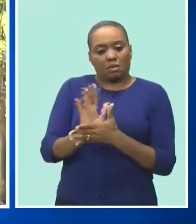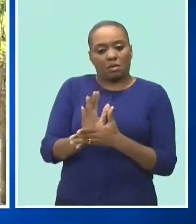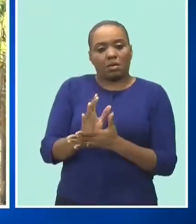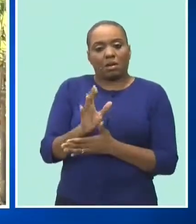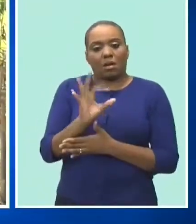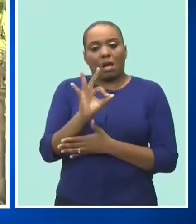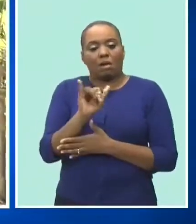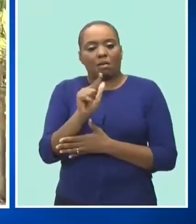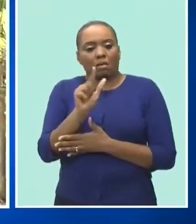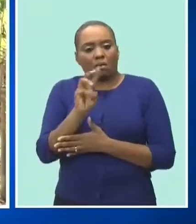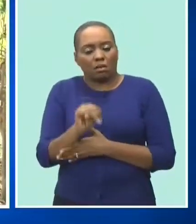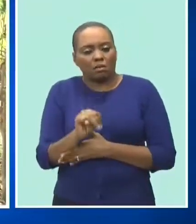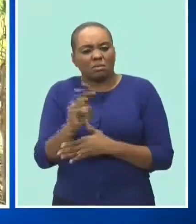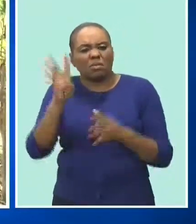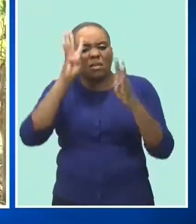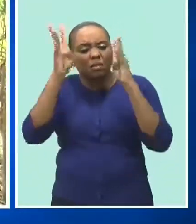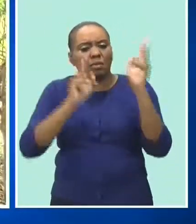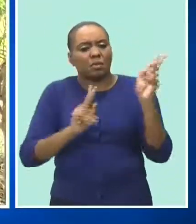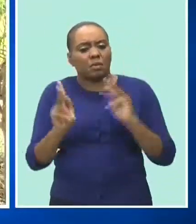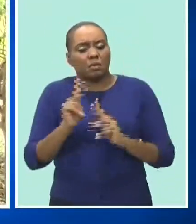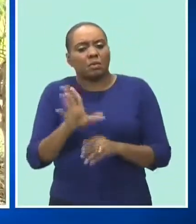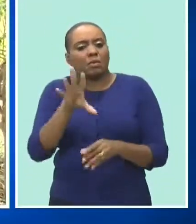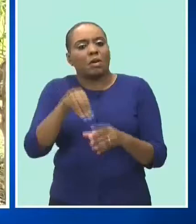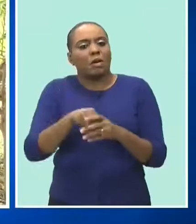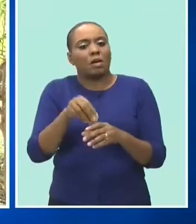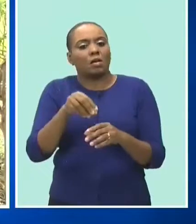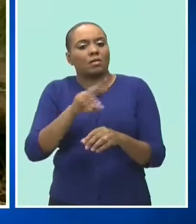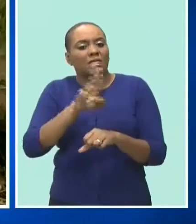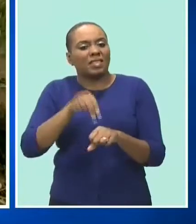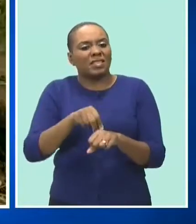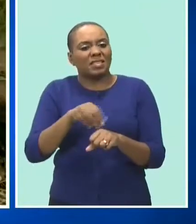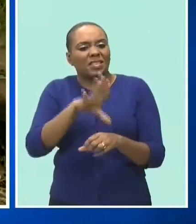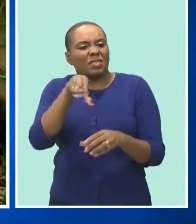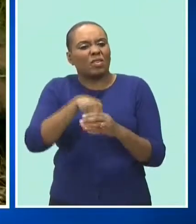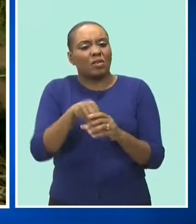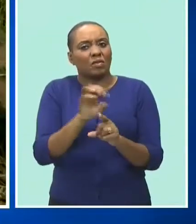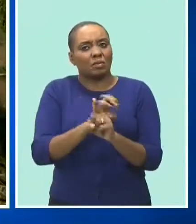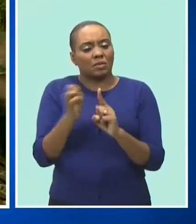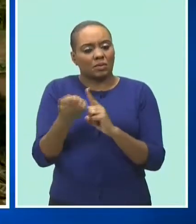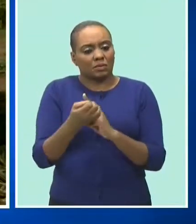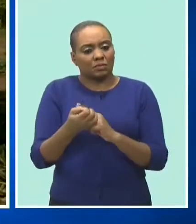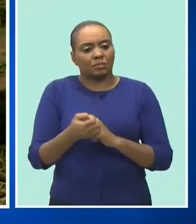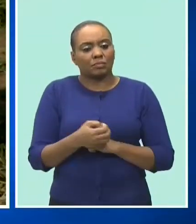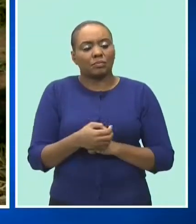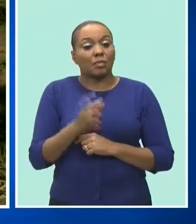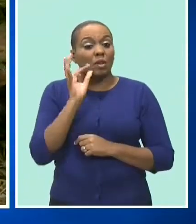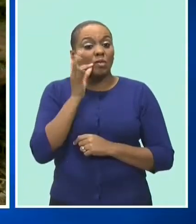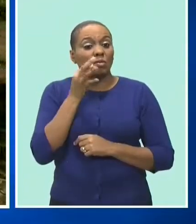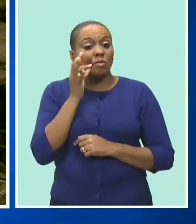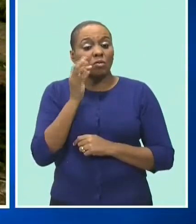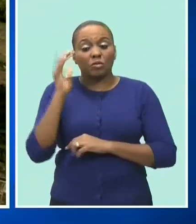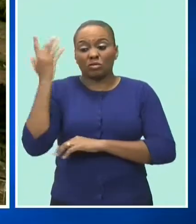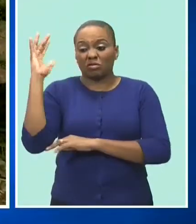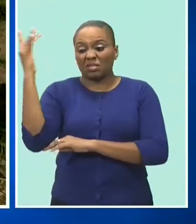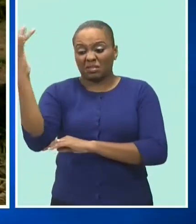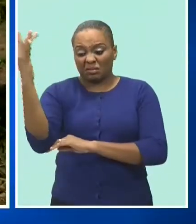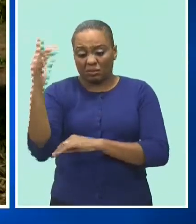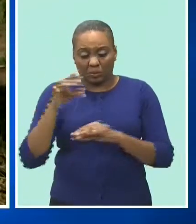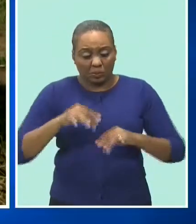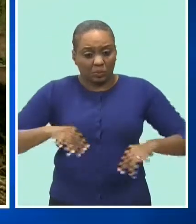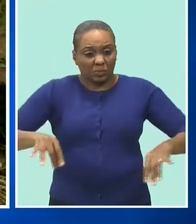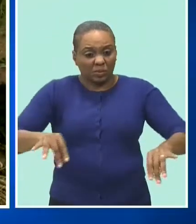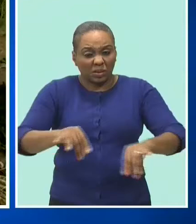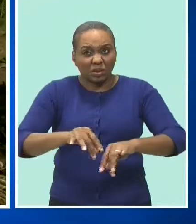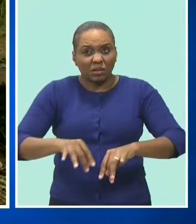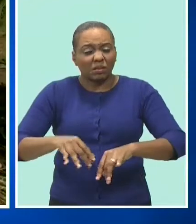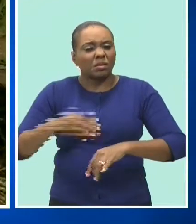creative arts sector, give nature a voice, give the environment a voice. The fruit trees were planted as part of the Walker's Reserve One Tree for